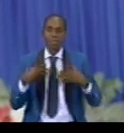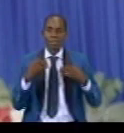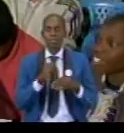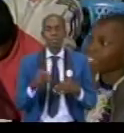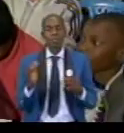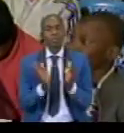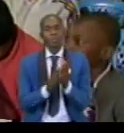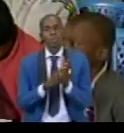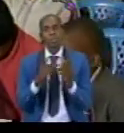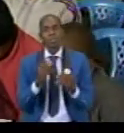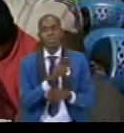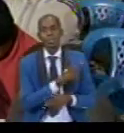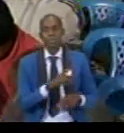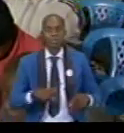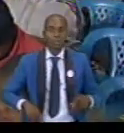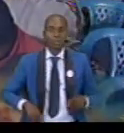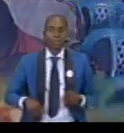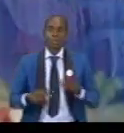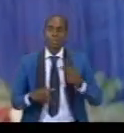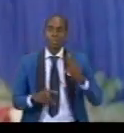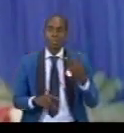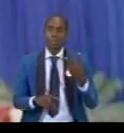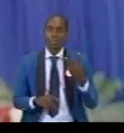Lord. The second one,